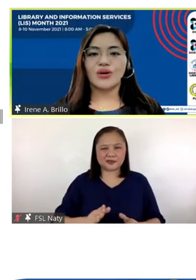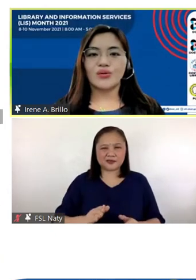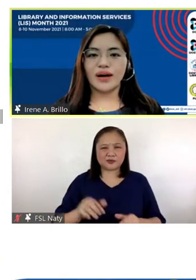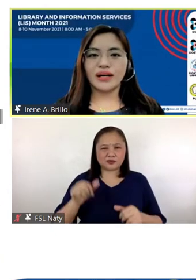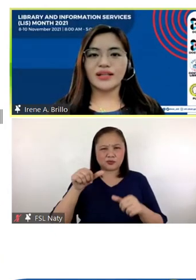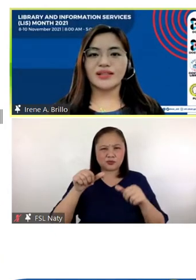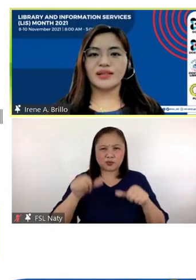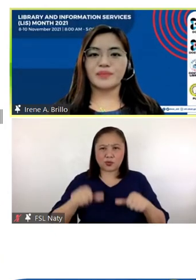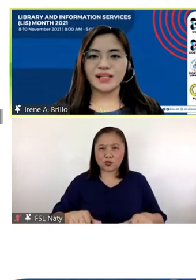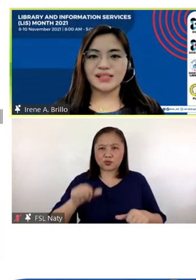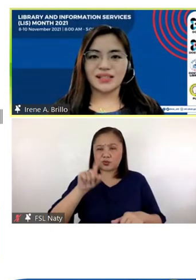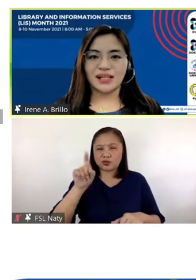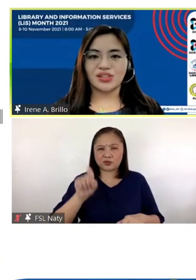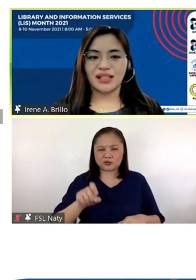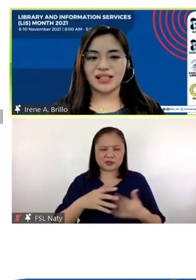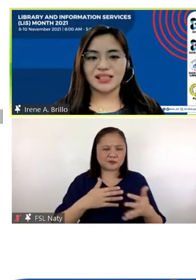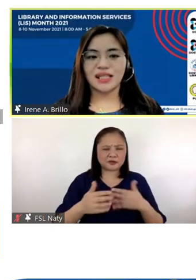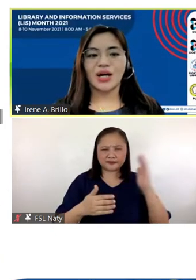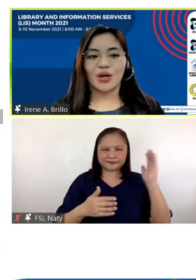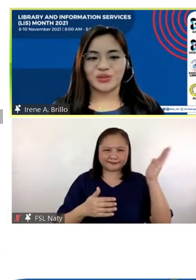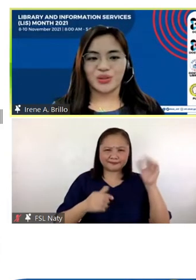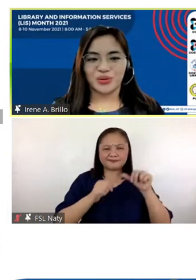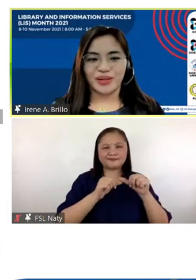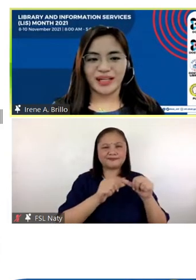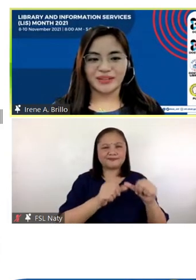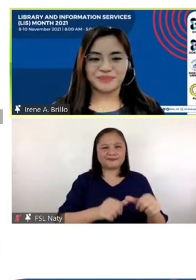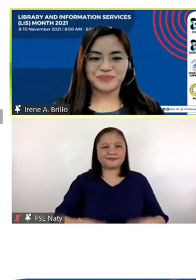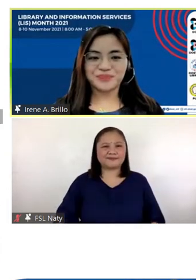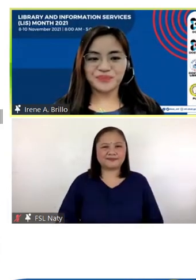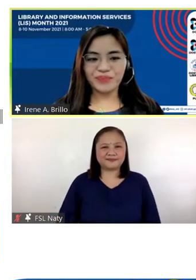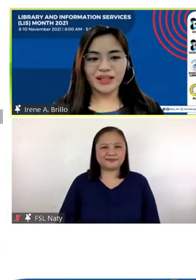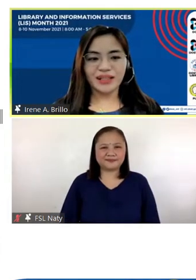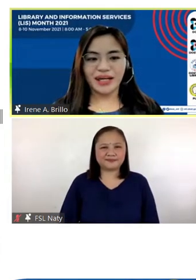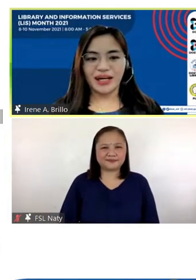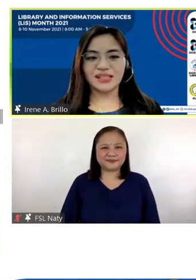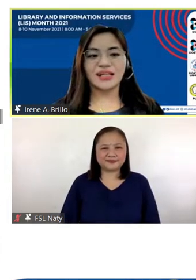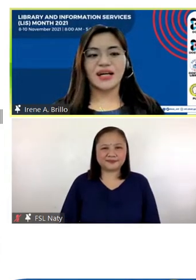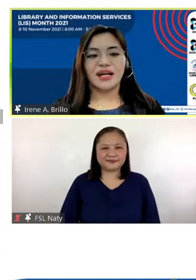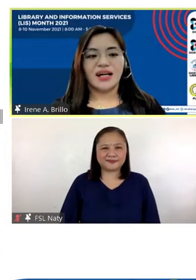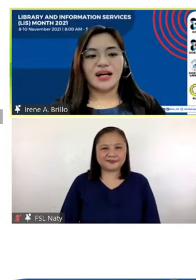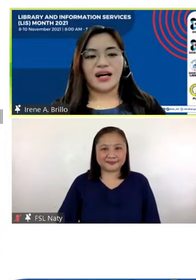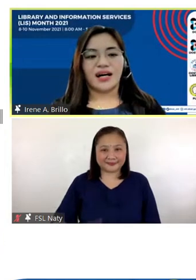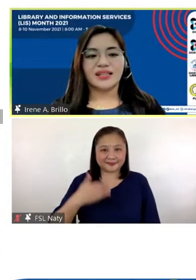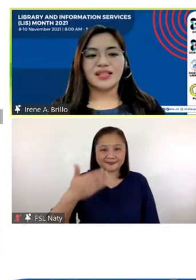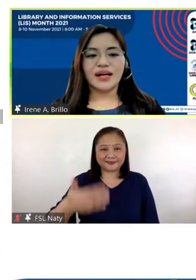questions while the presentation is ongoing. Next,